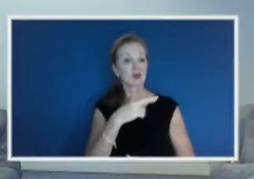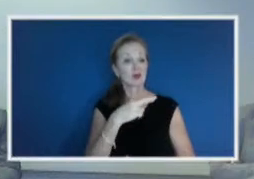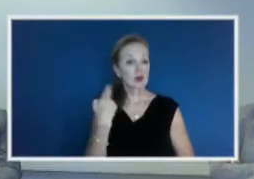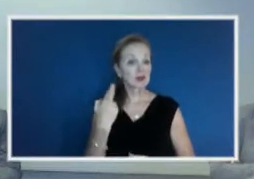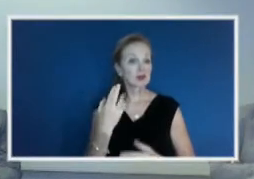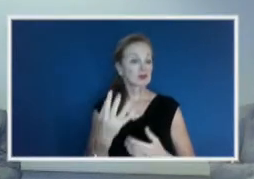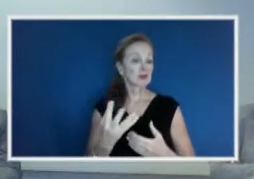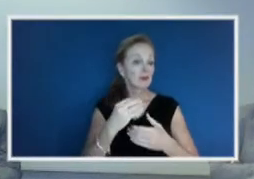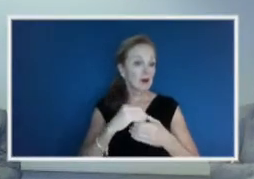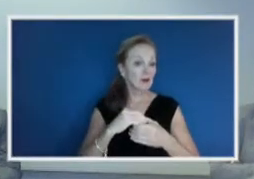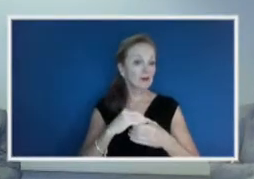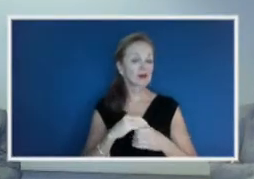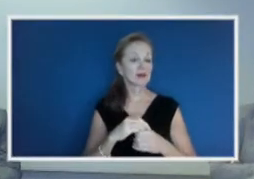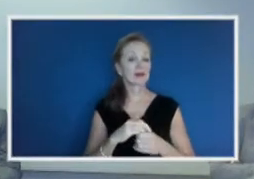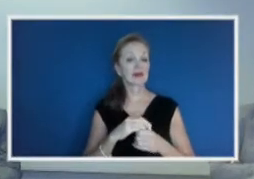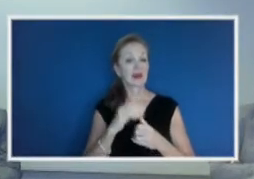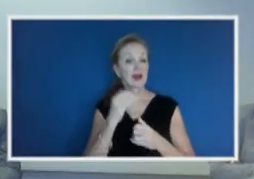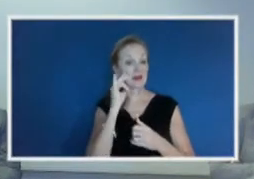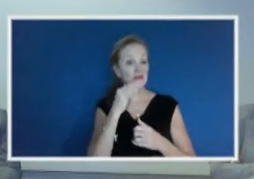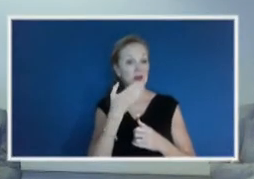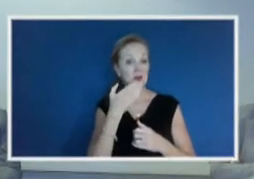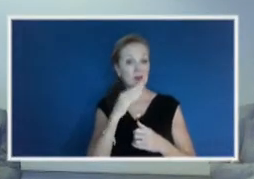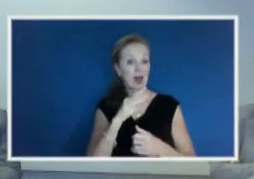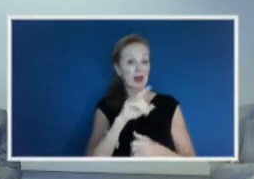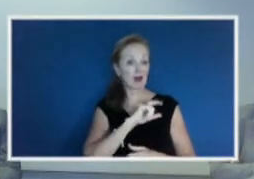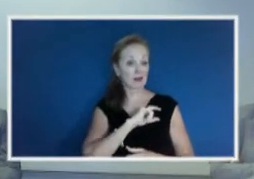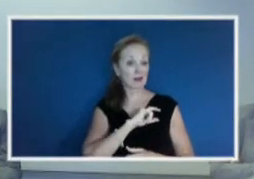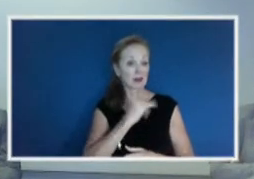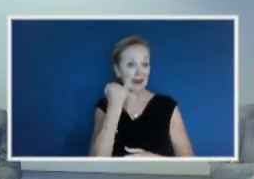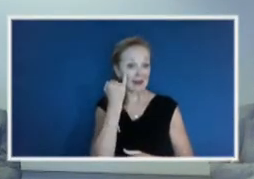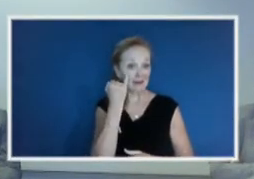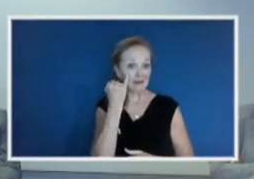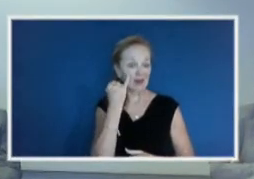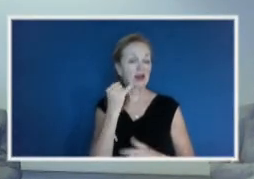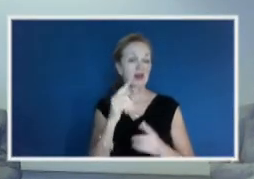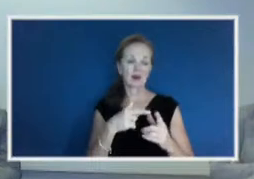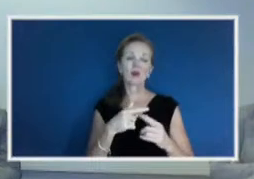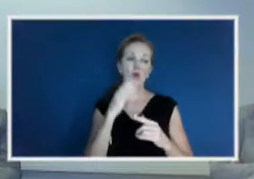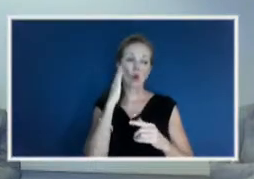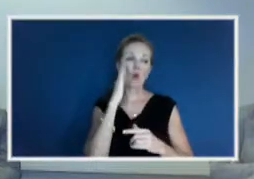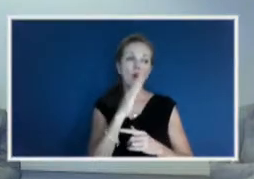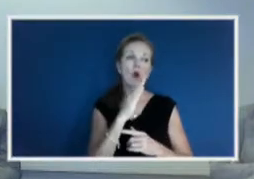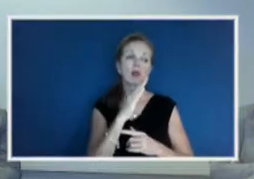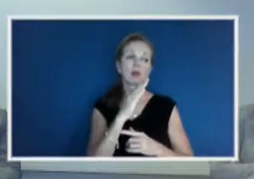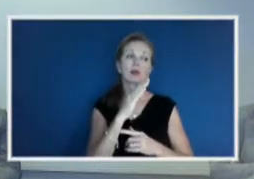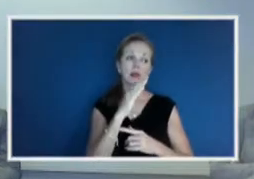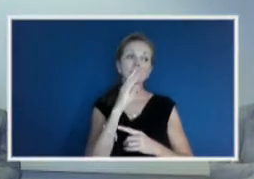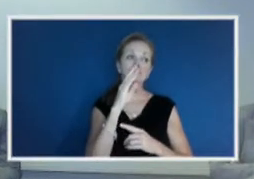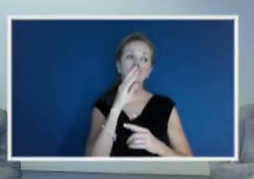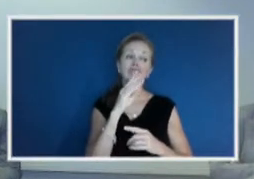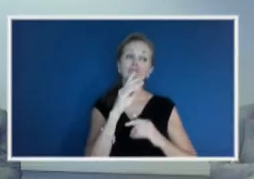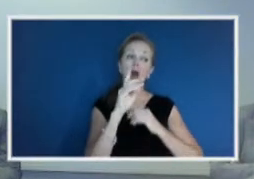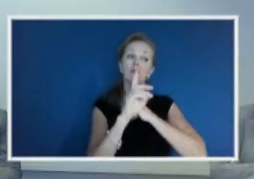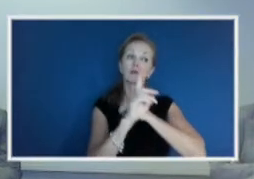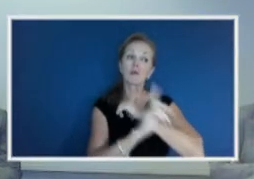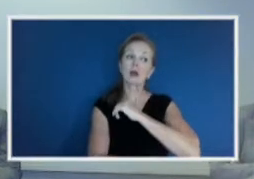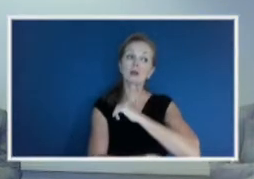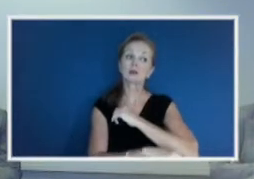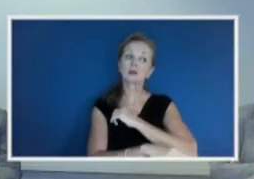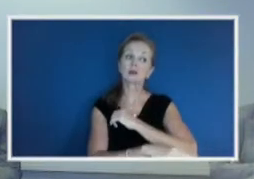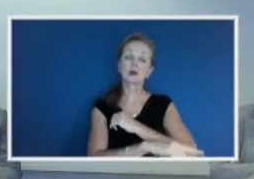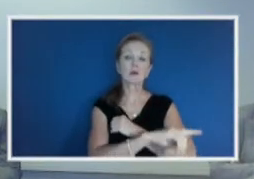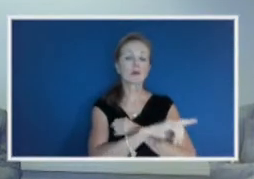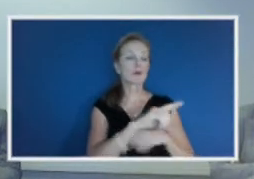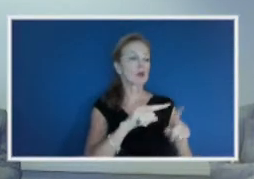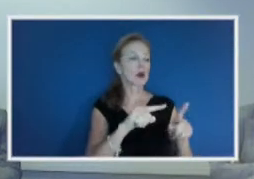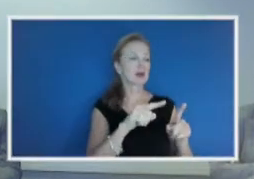engagement, and that if there is a bad officer, we will come down hard, but we will not generalize to other officers because of one person's